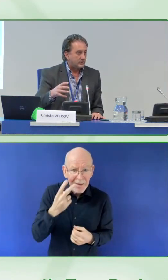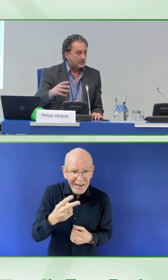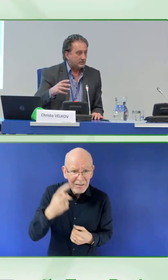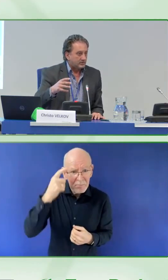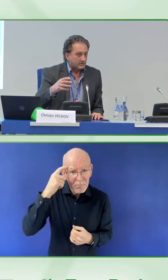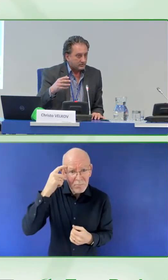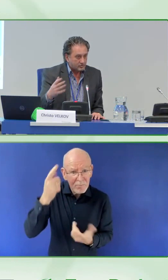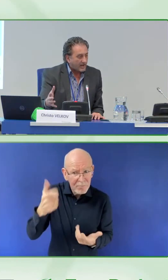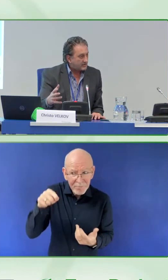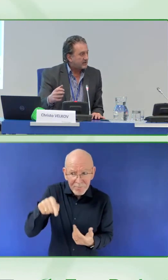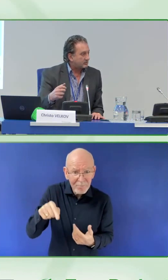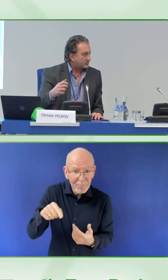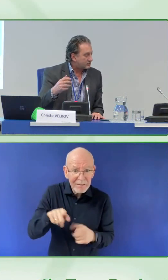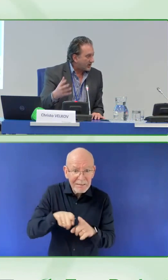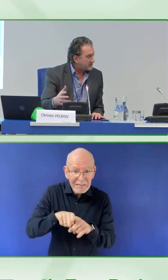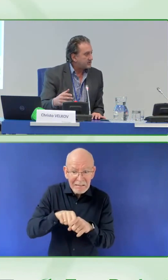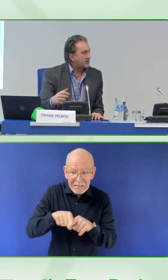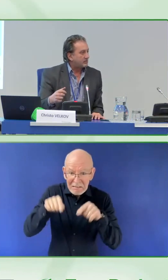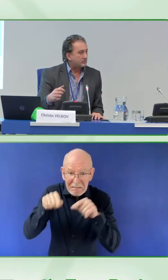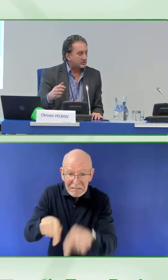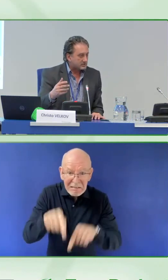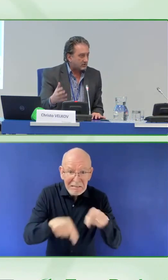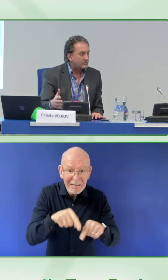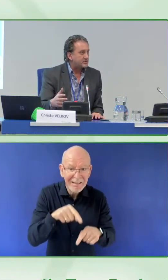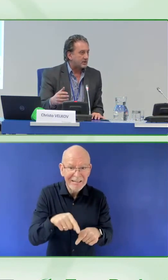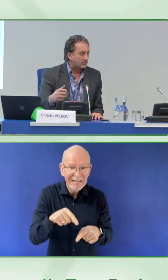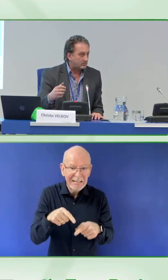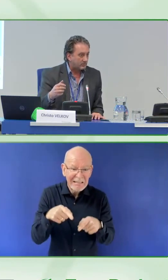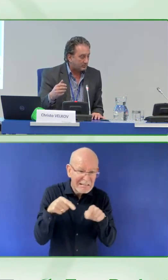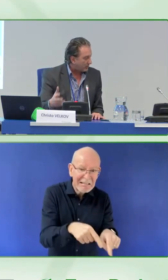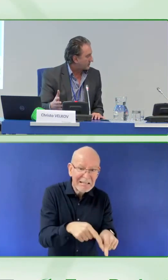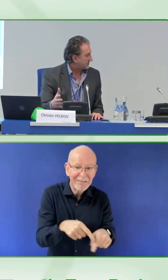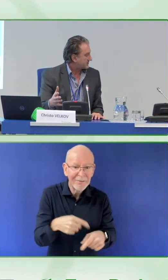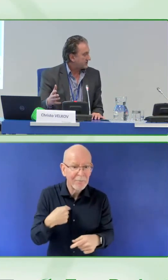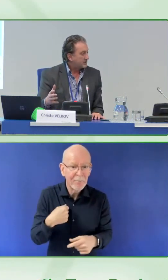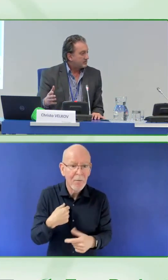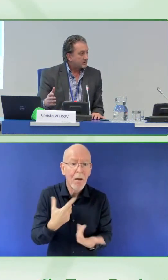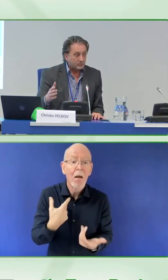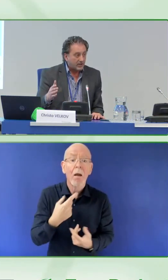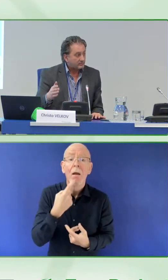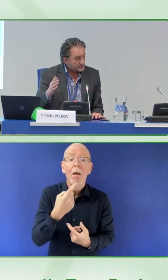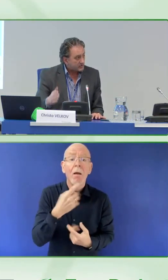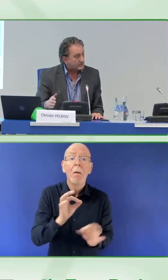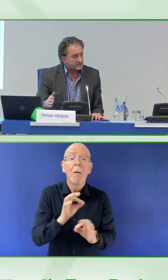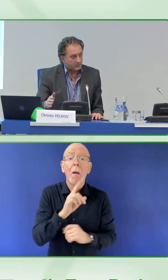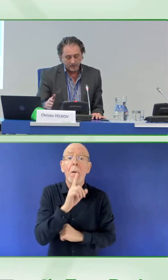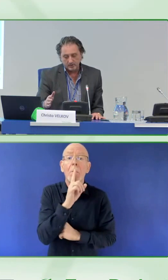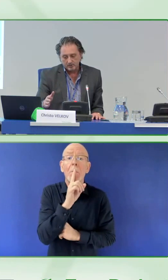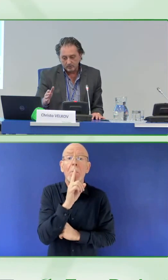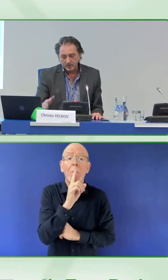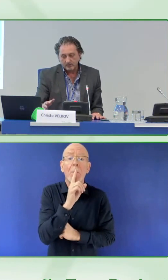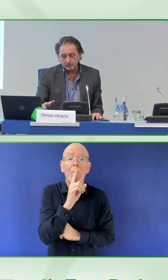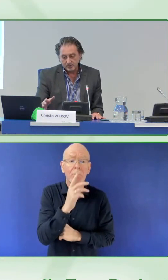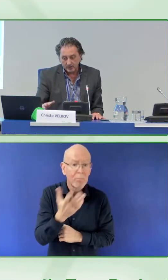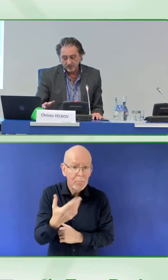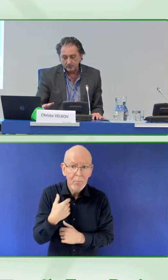to track it, how to trace it, how to disclose it, how to report it. But we have to start somewhere. We have to start